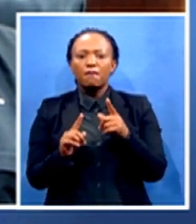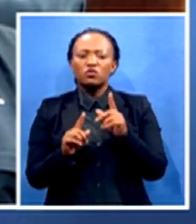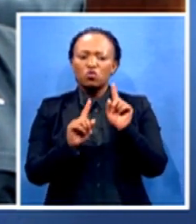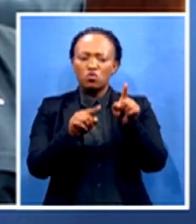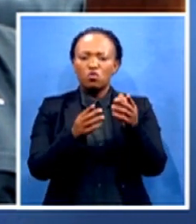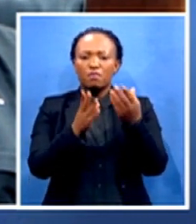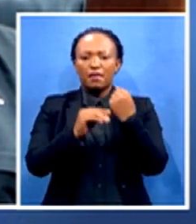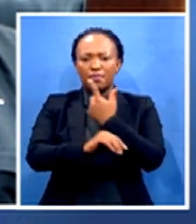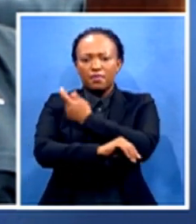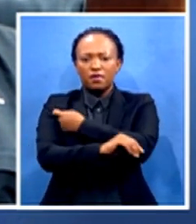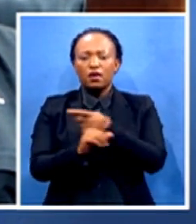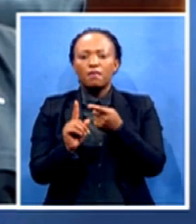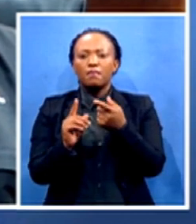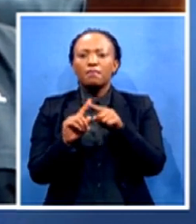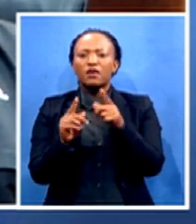Tell us why.